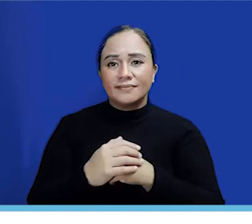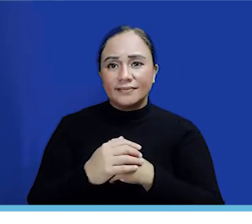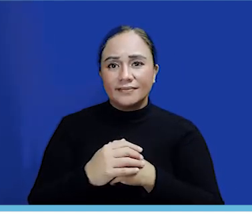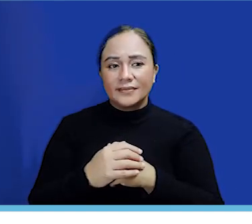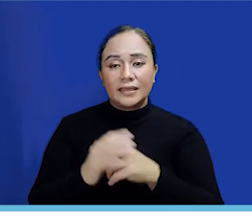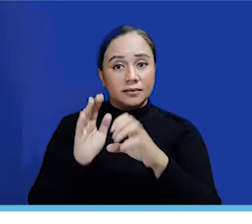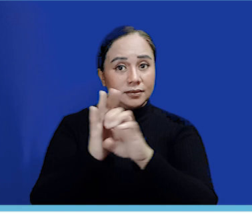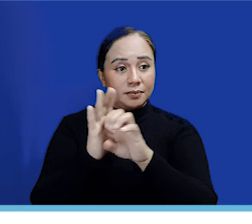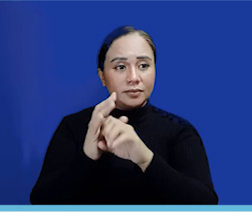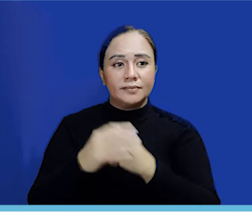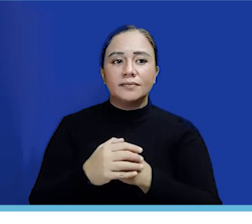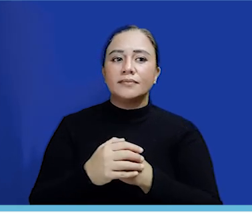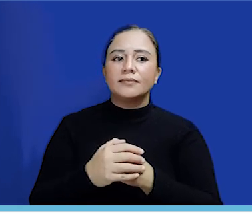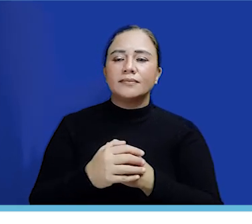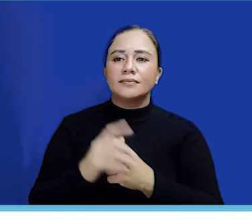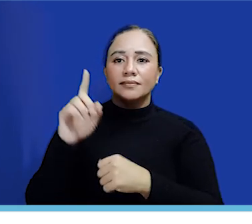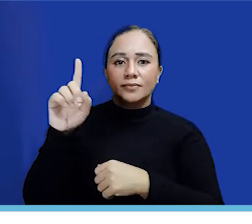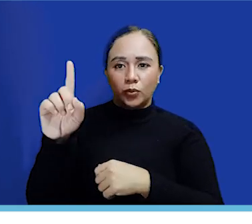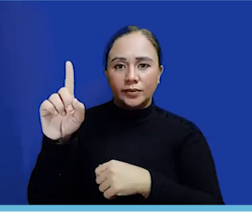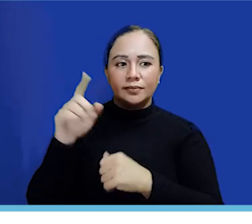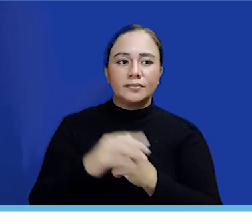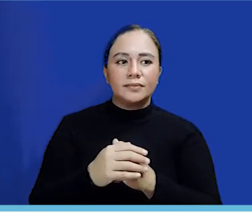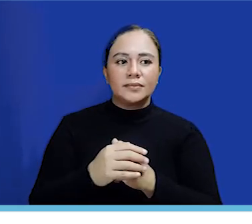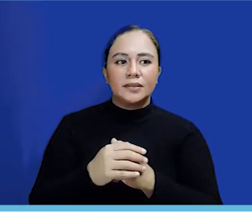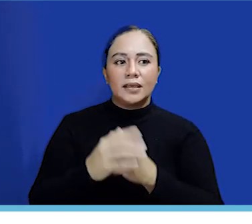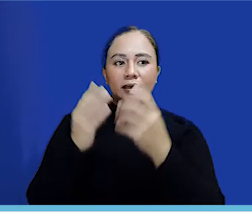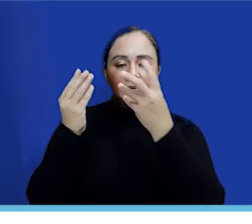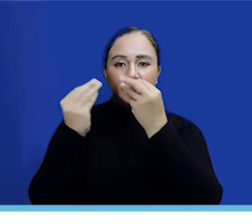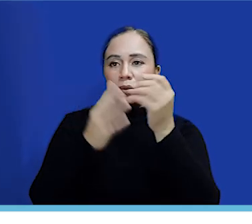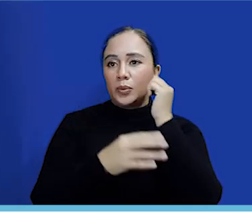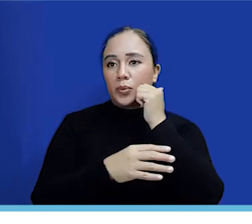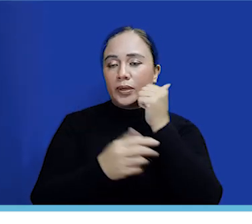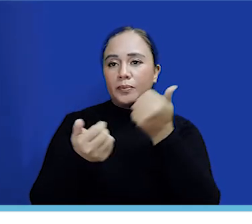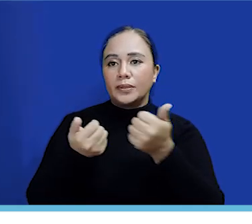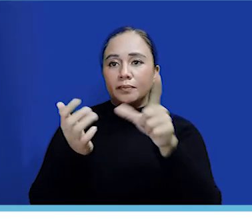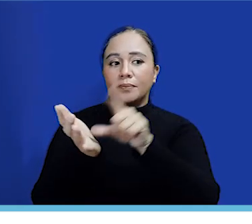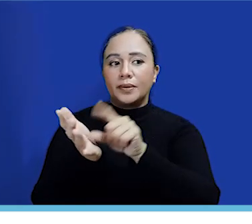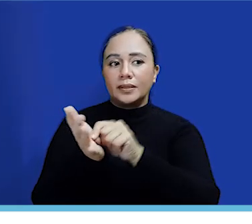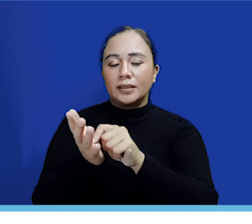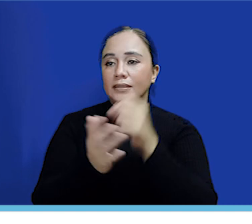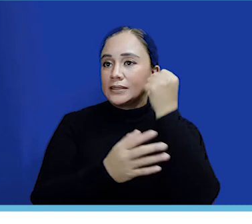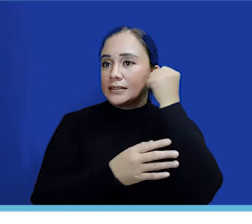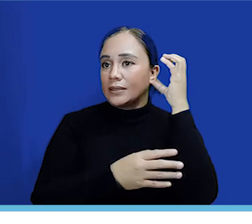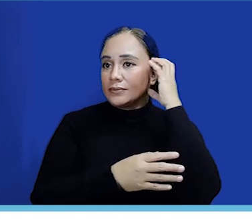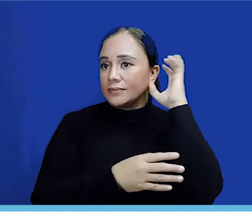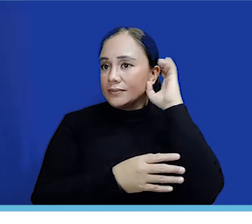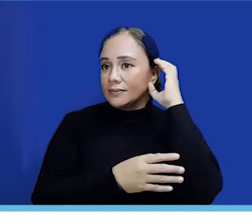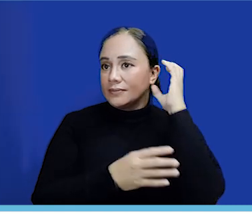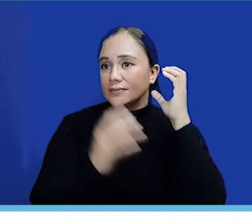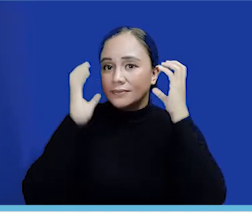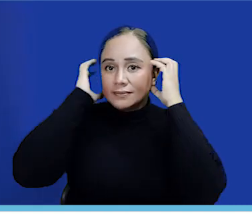disabilities. Examples. 1. Information is only available in printed or audio